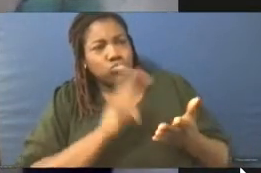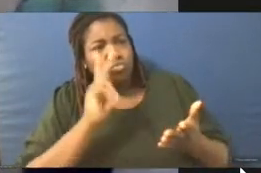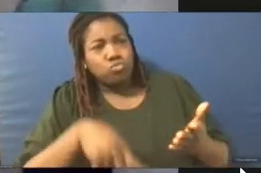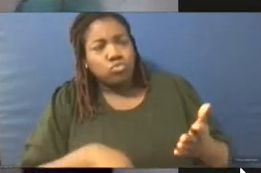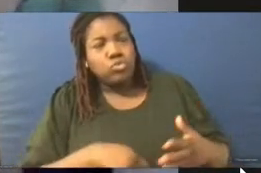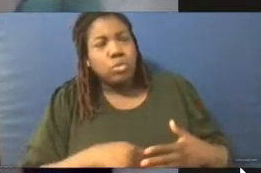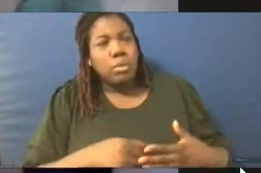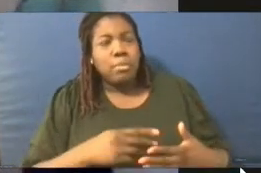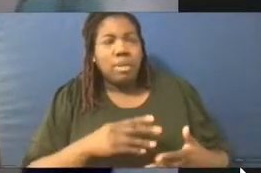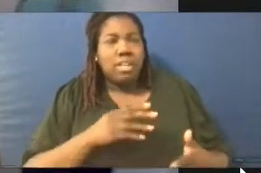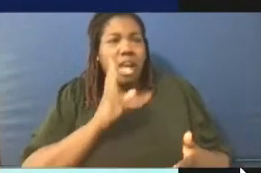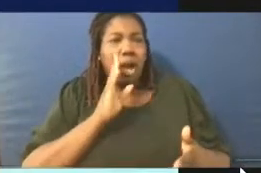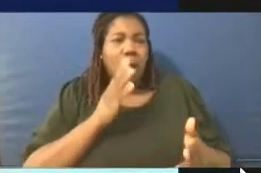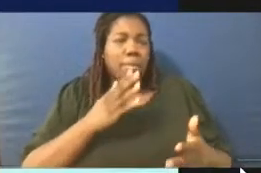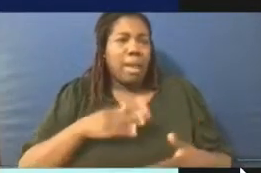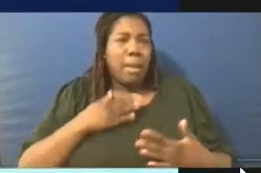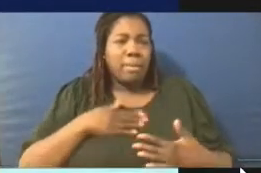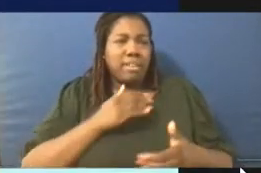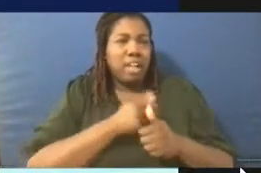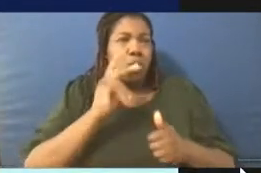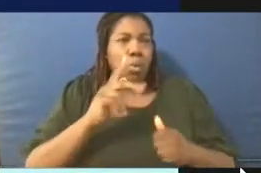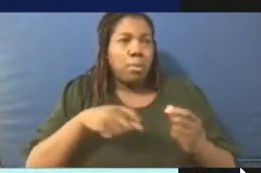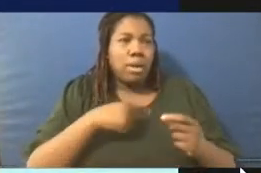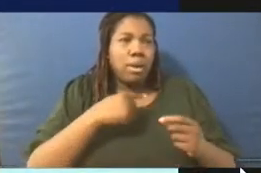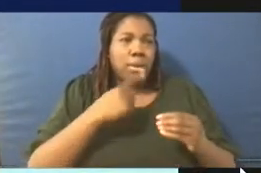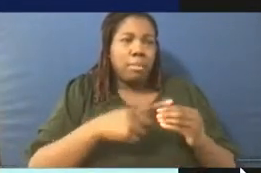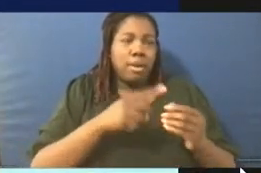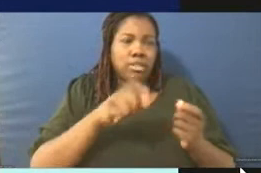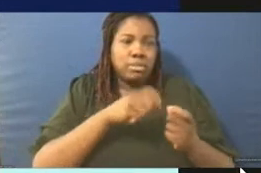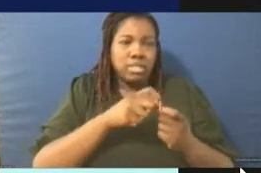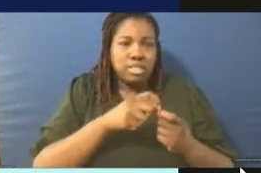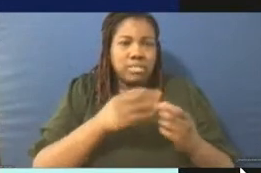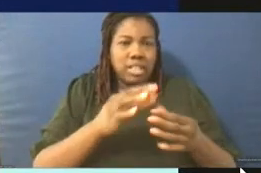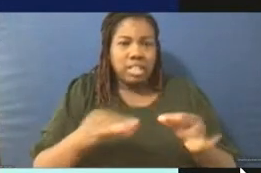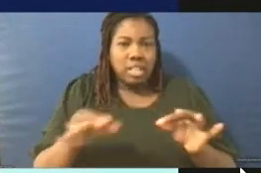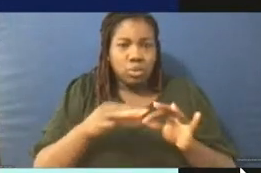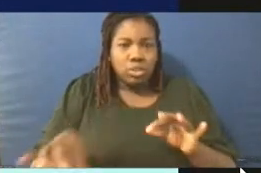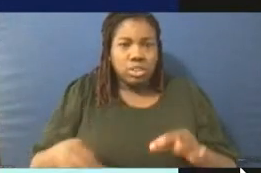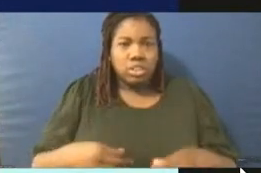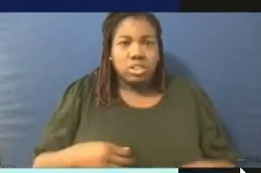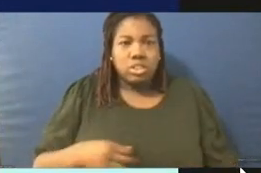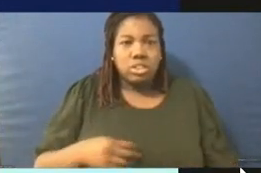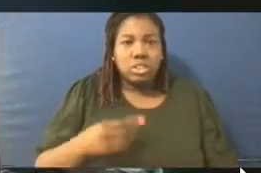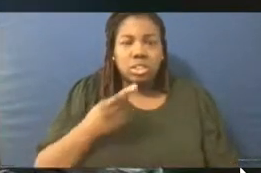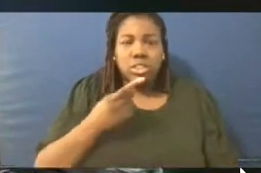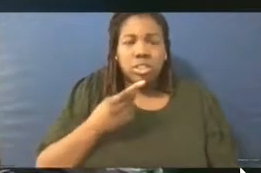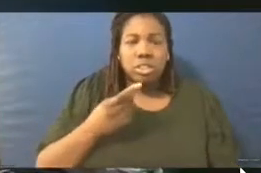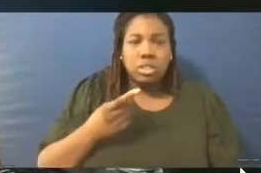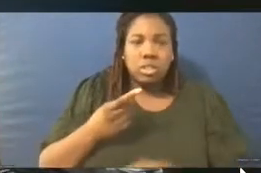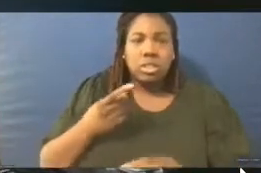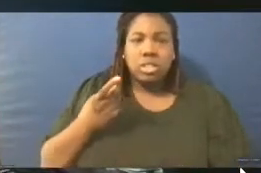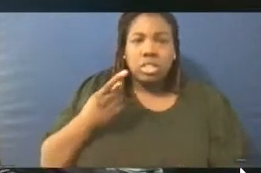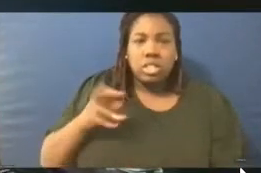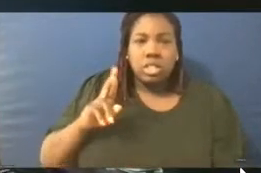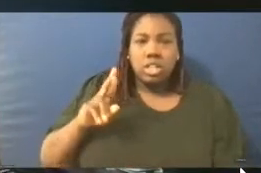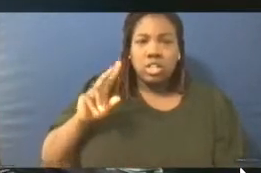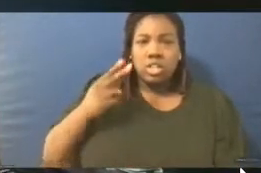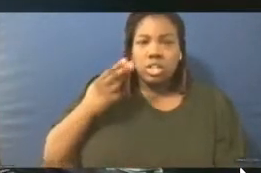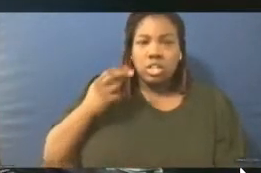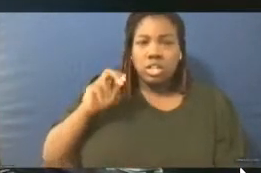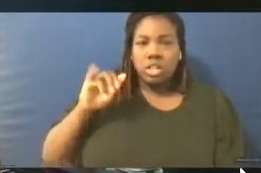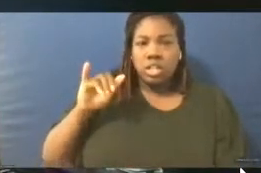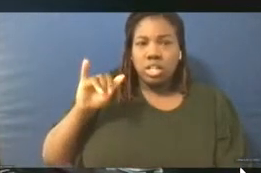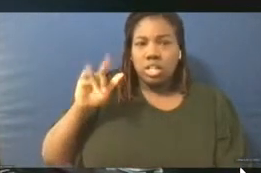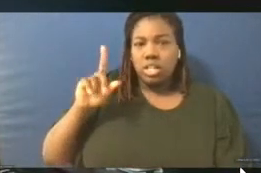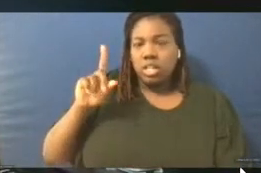language. Thank you so much, Dr. Khaldun. Dr. Hildreth, please. Thank you, Chairman Ninya Smith. I want to